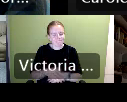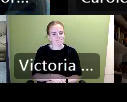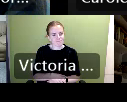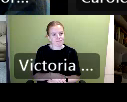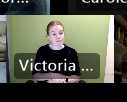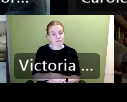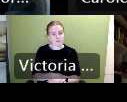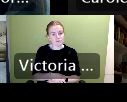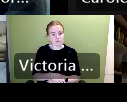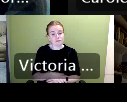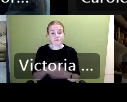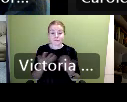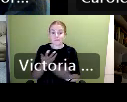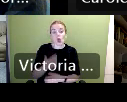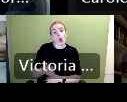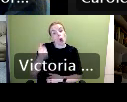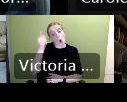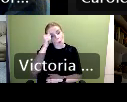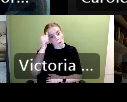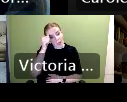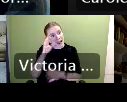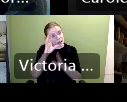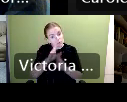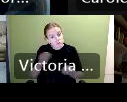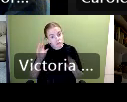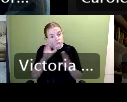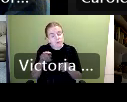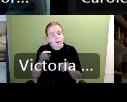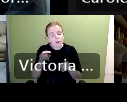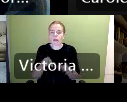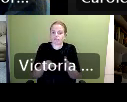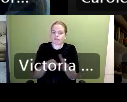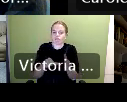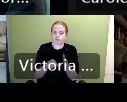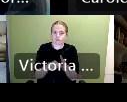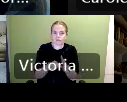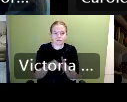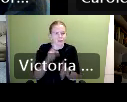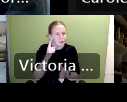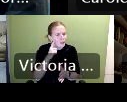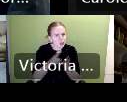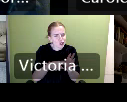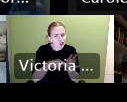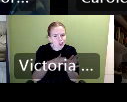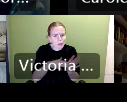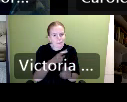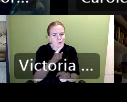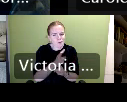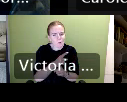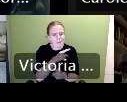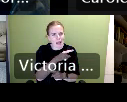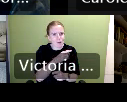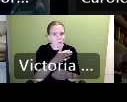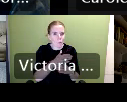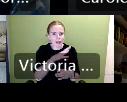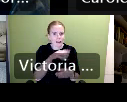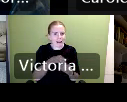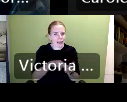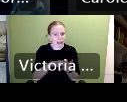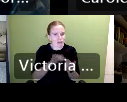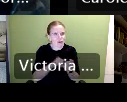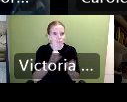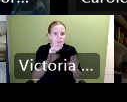Awareness is a huge challenge. So I think Jim was saying, like, you've been in the health service 10 years, and sometimes we find it difficult to navigate